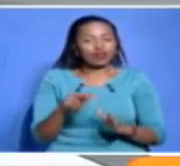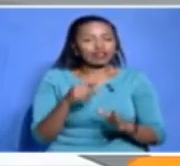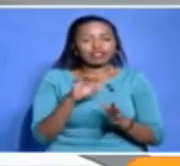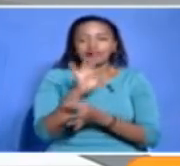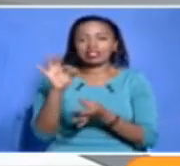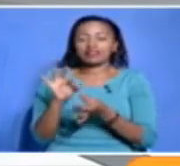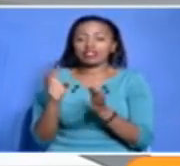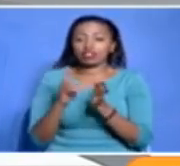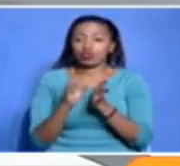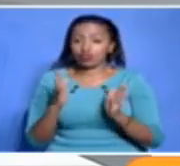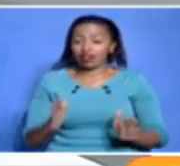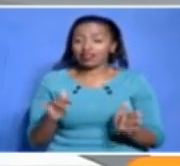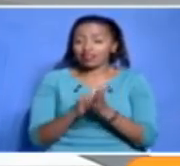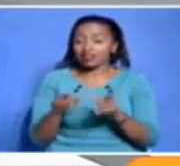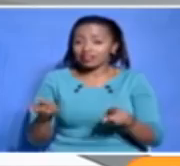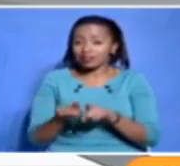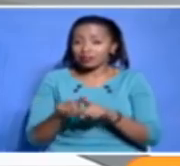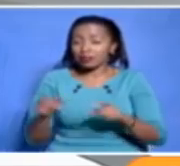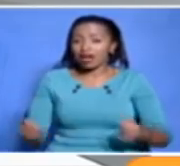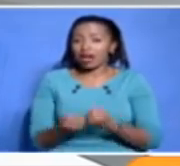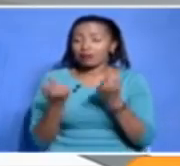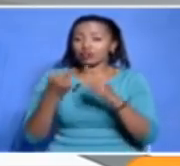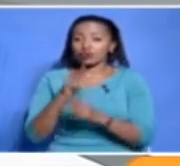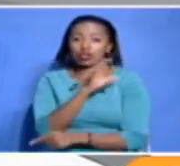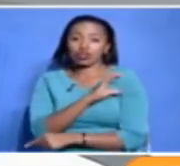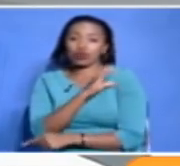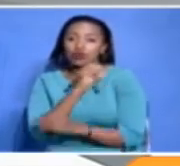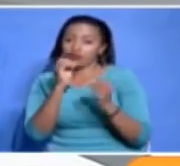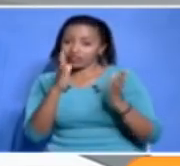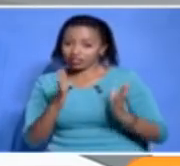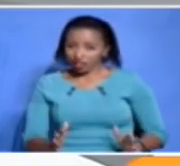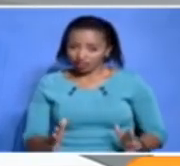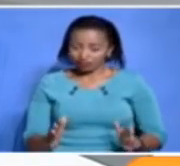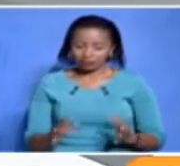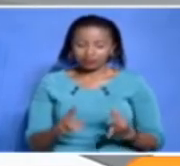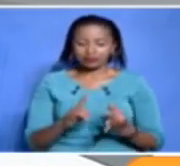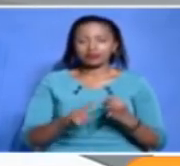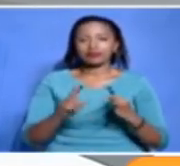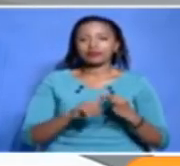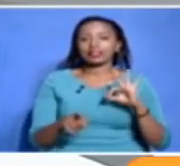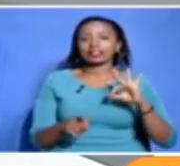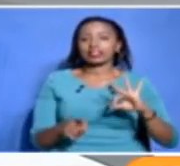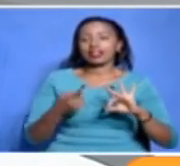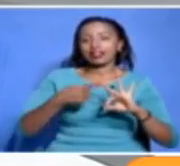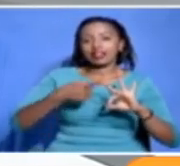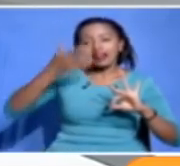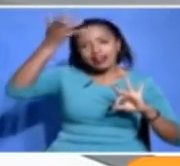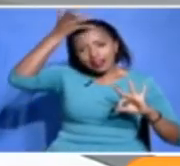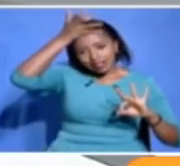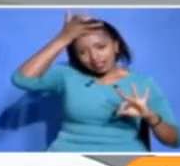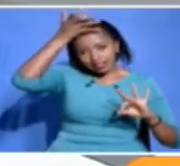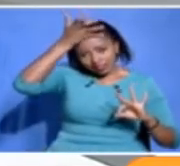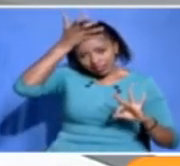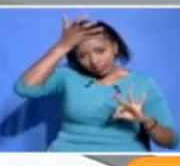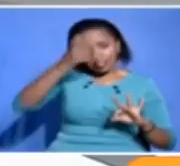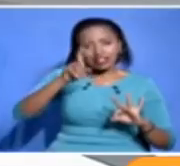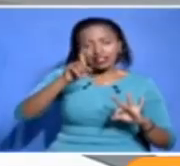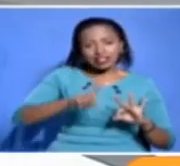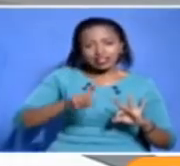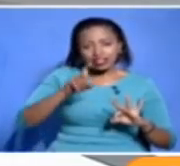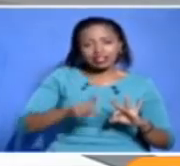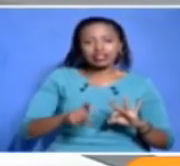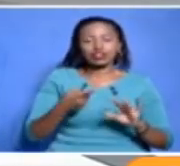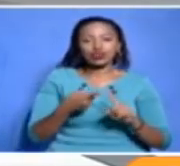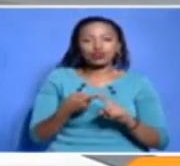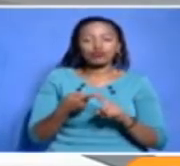officers. Now, in the case of nurses, they already, with their certification, they're required to be refresh their registration